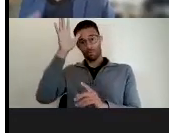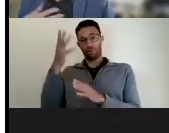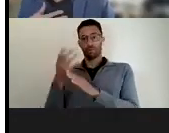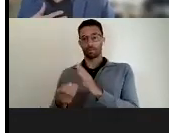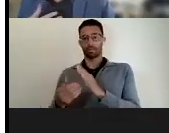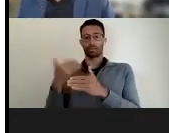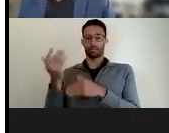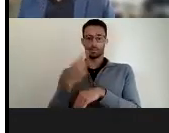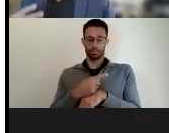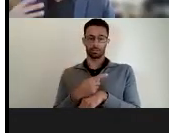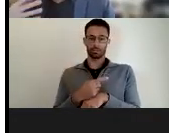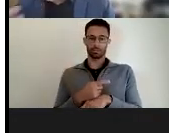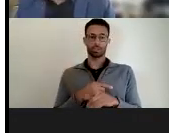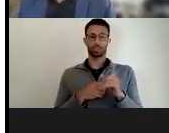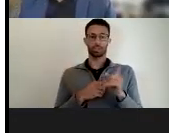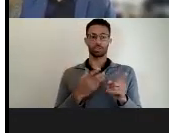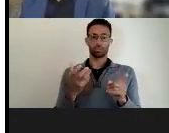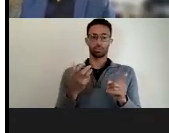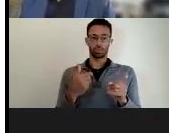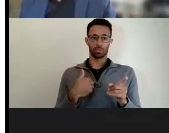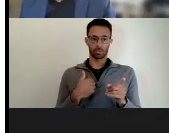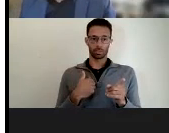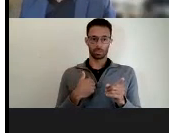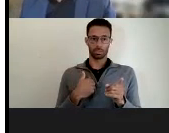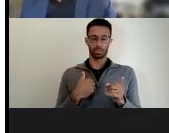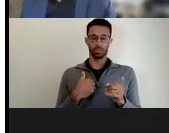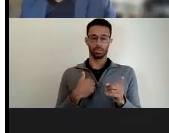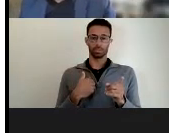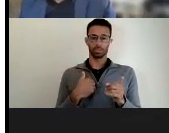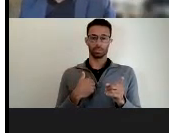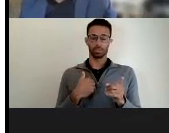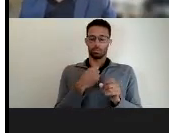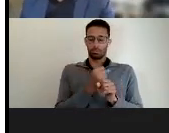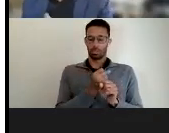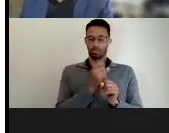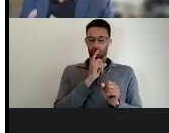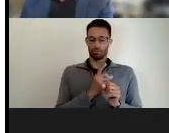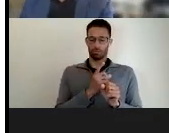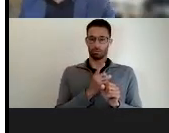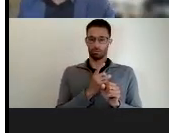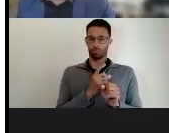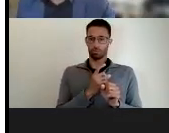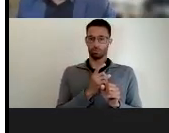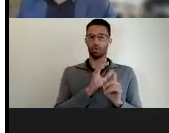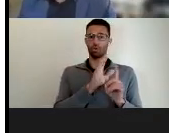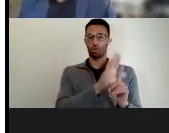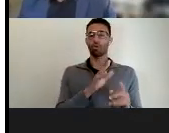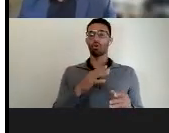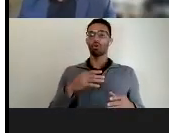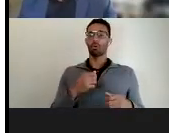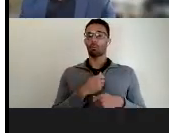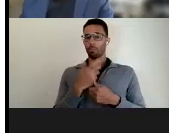She wanted me to make sure that the poems that she wrote, and she wrote some for our protest